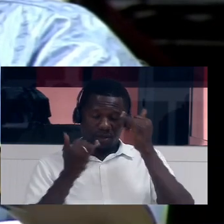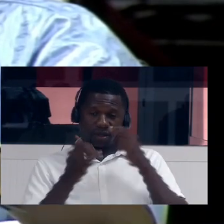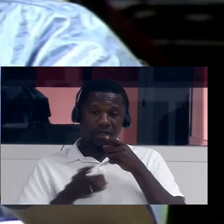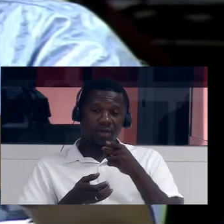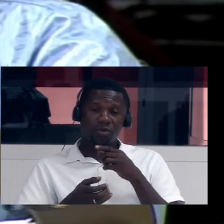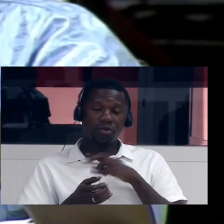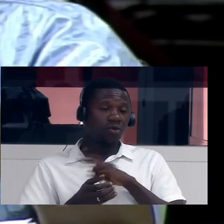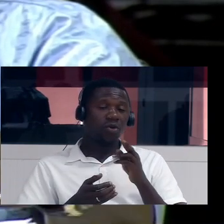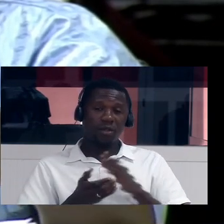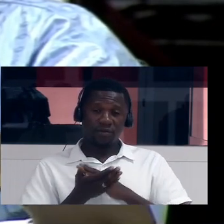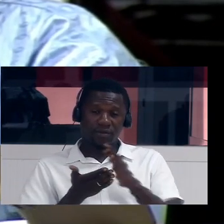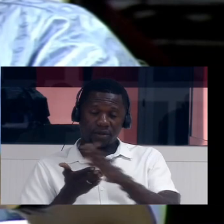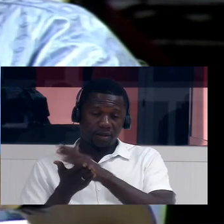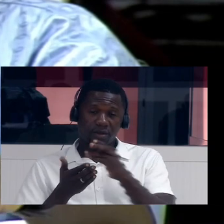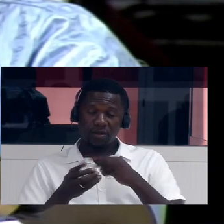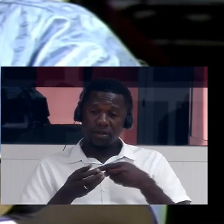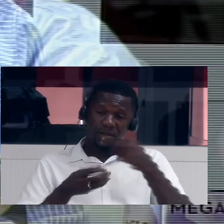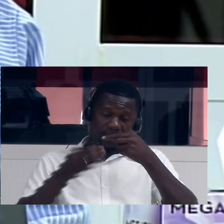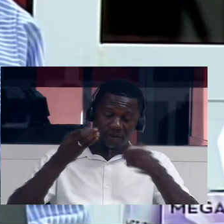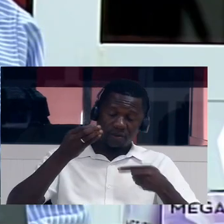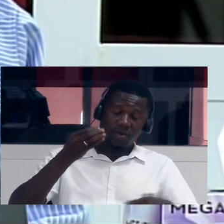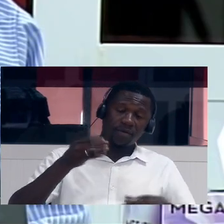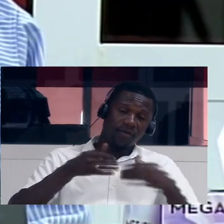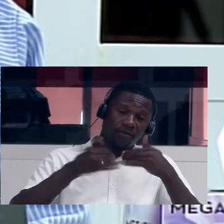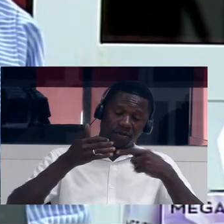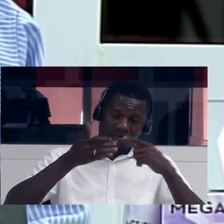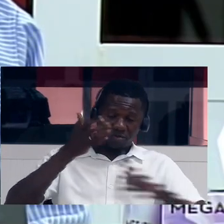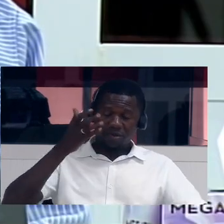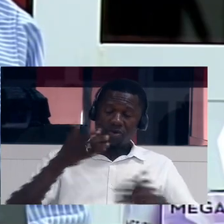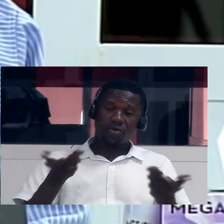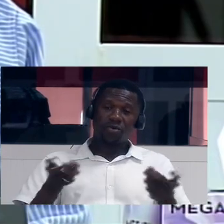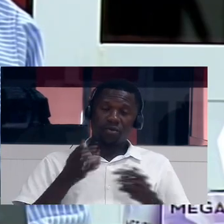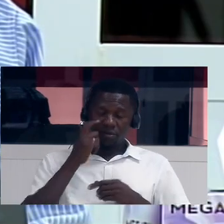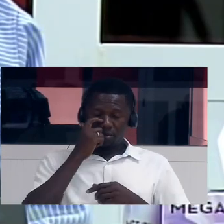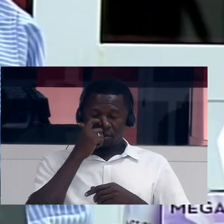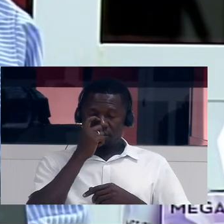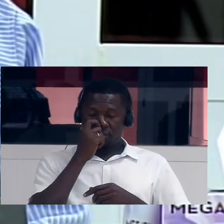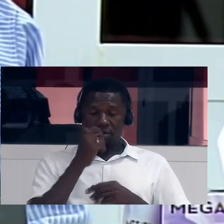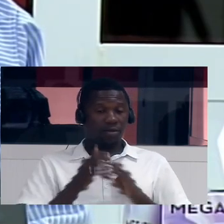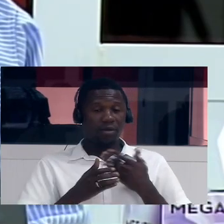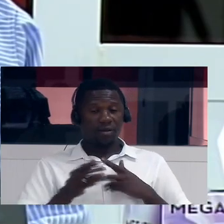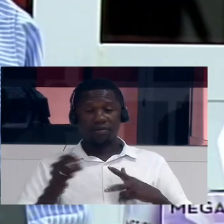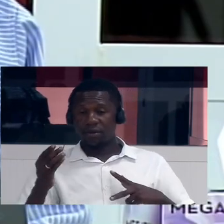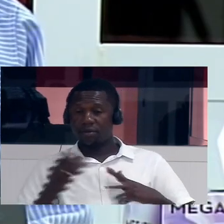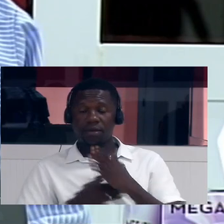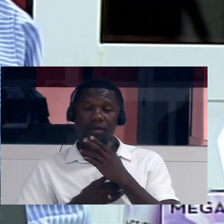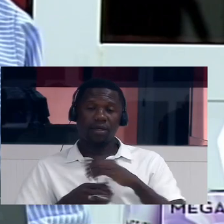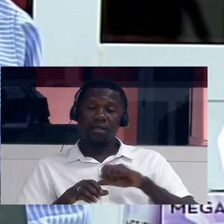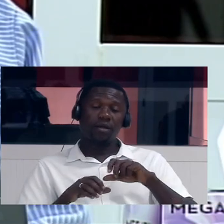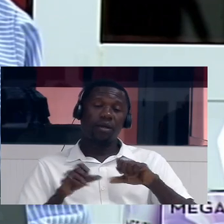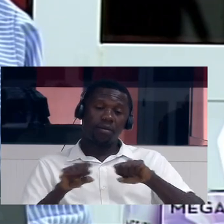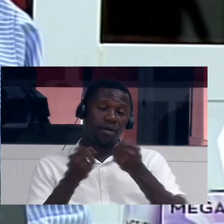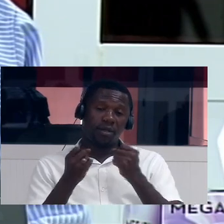disseminated to the forces below? Well, that may have been a break in communication, but that, again, falls under the ambit of